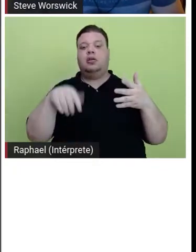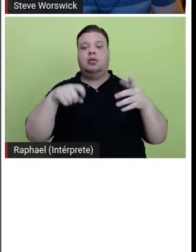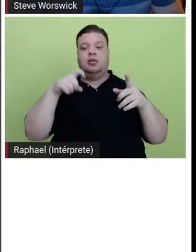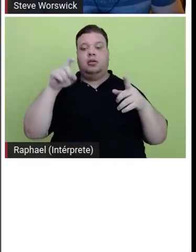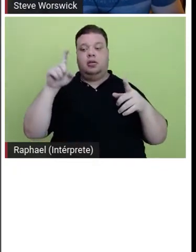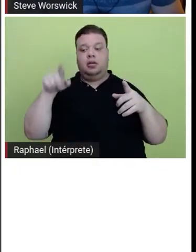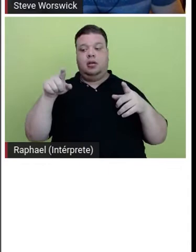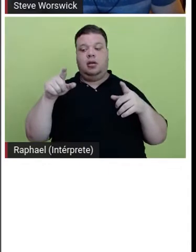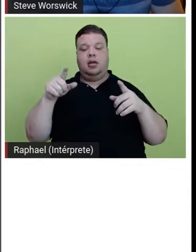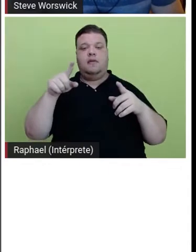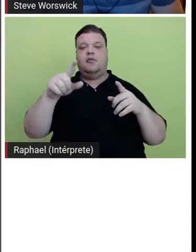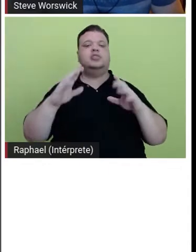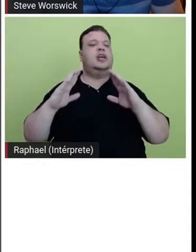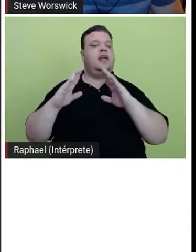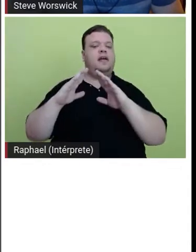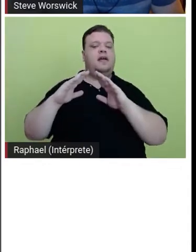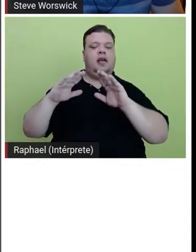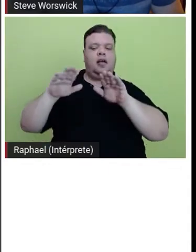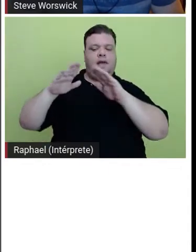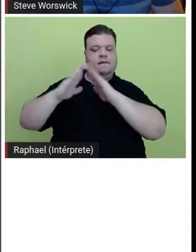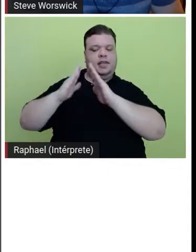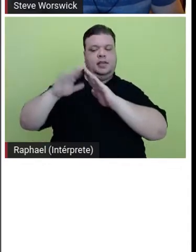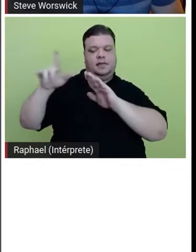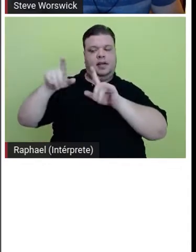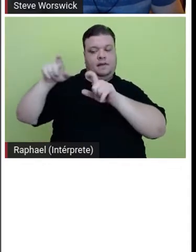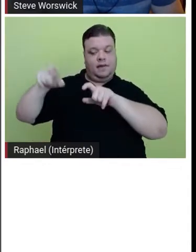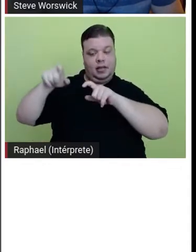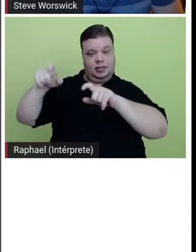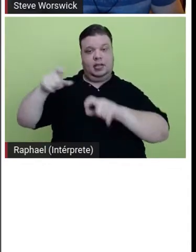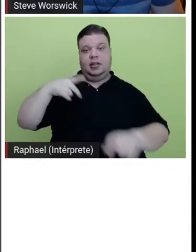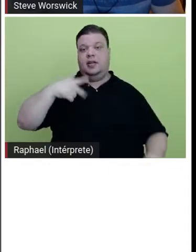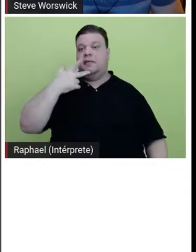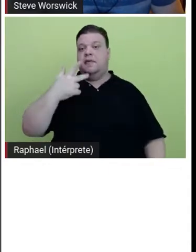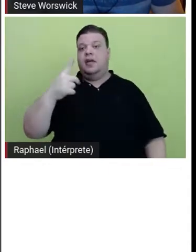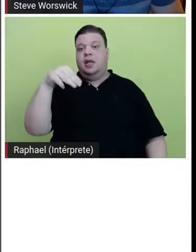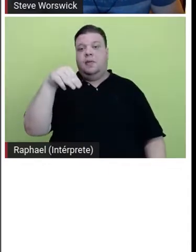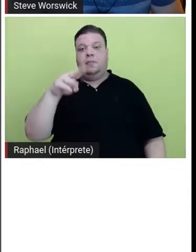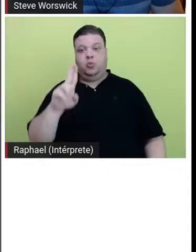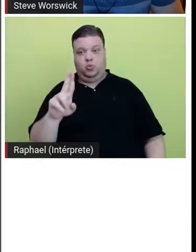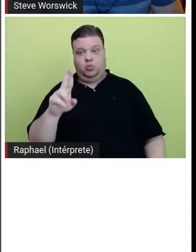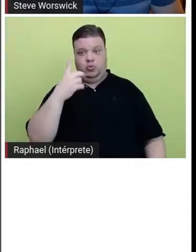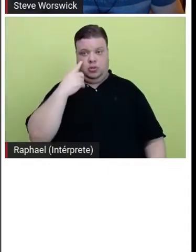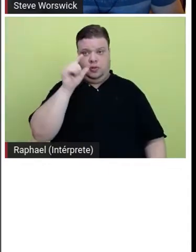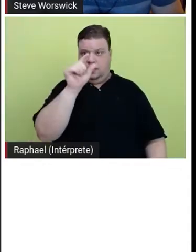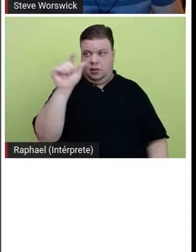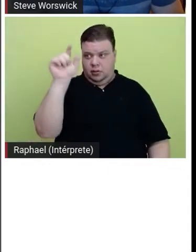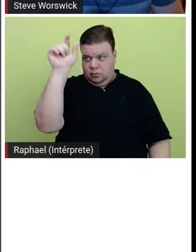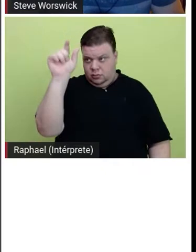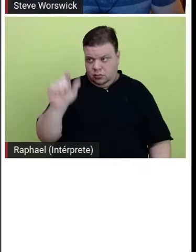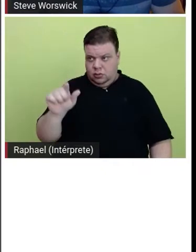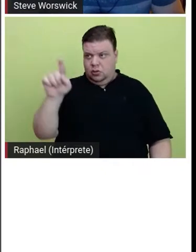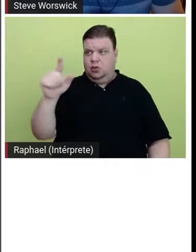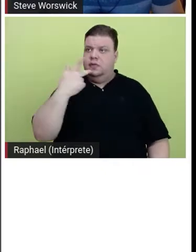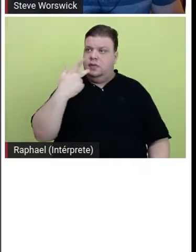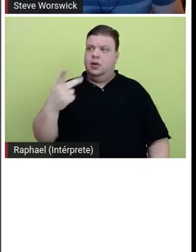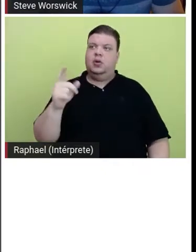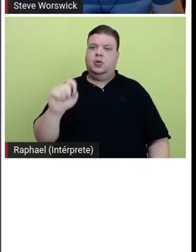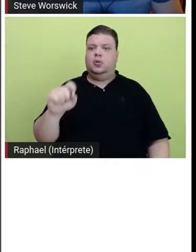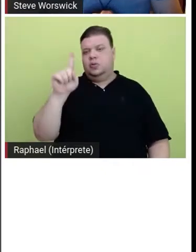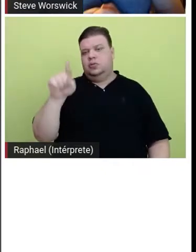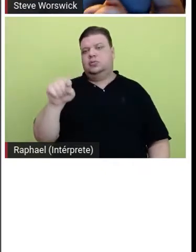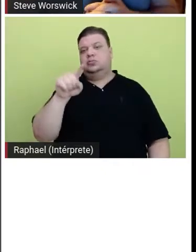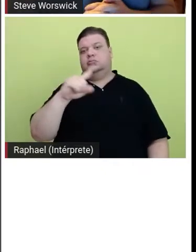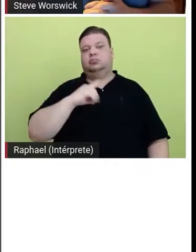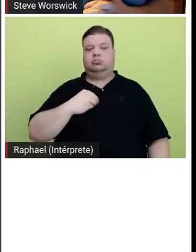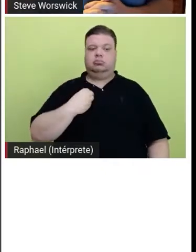says moo. So we look down the says column for the on a farm, and we find the only one that matches is a cow. So rather than